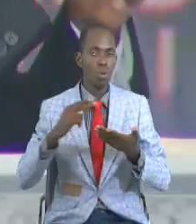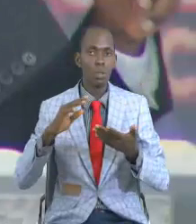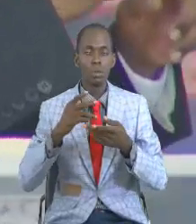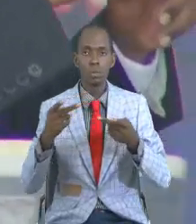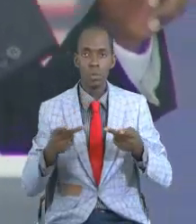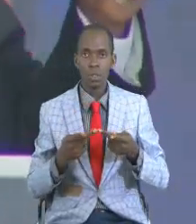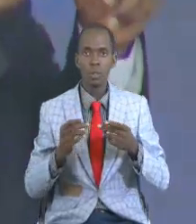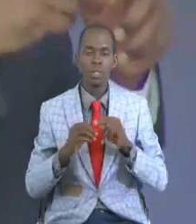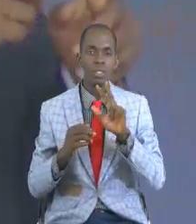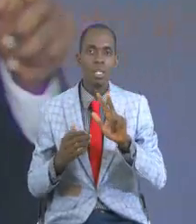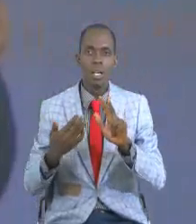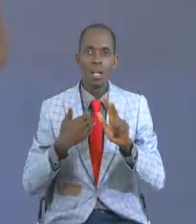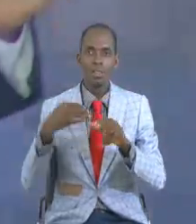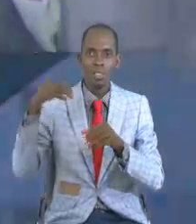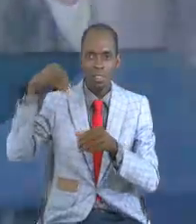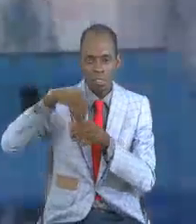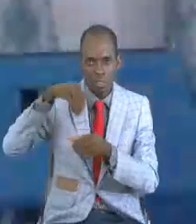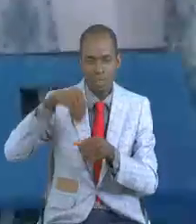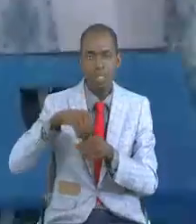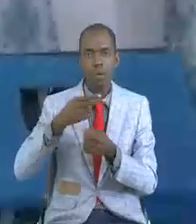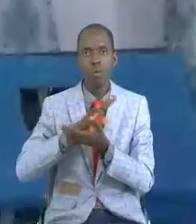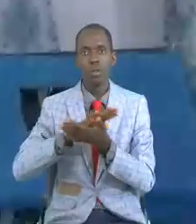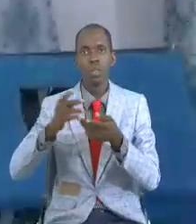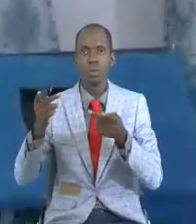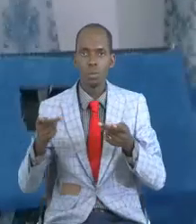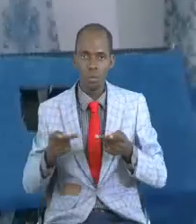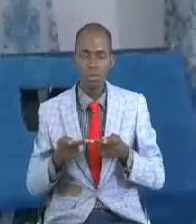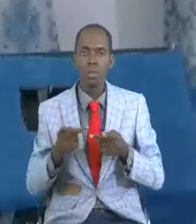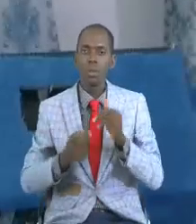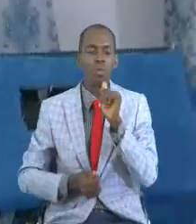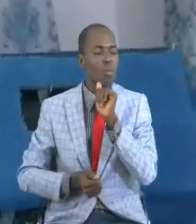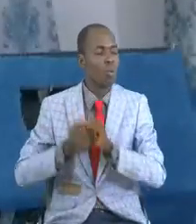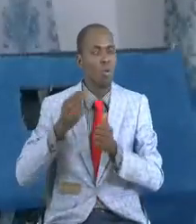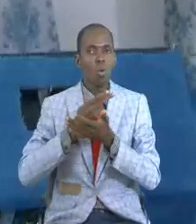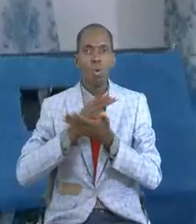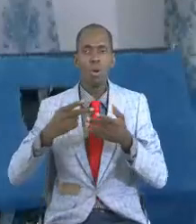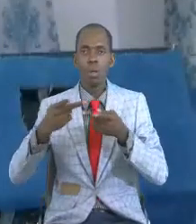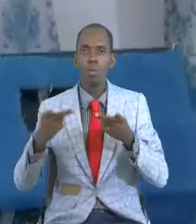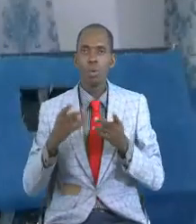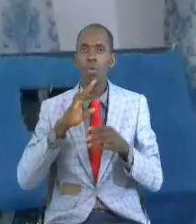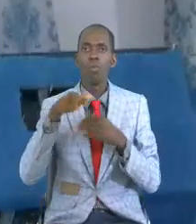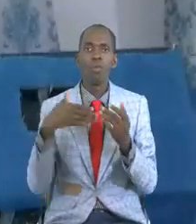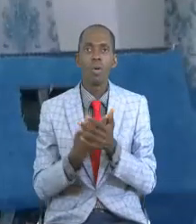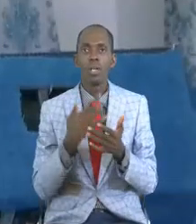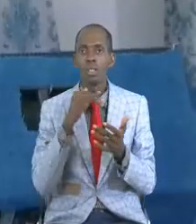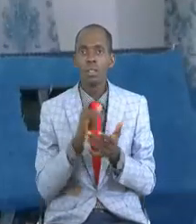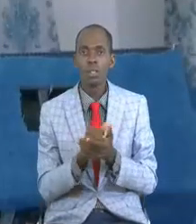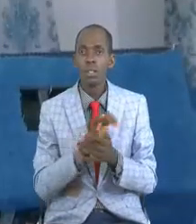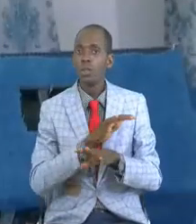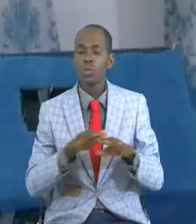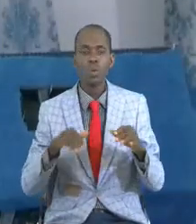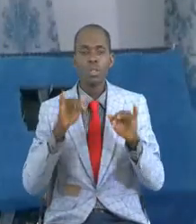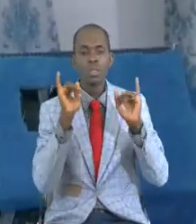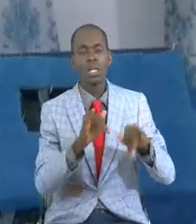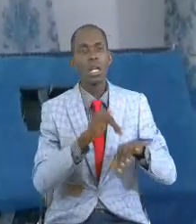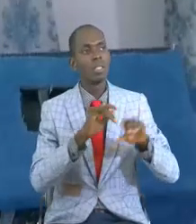the inner sanctuary the holiest of all and he says don't stay at the outer